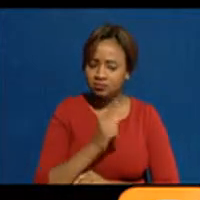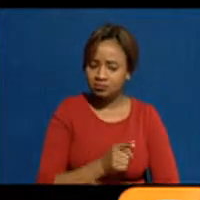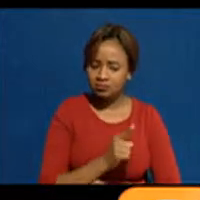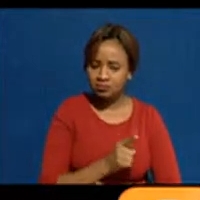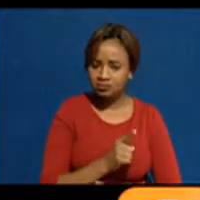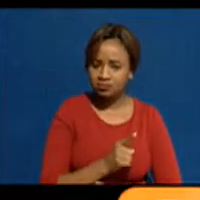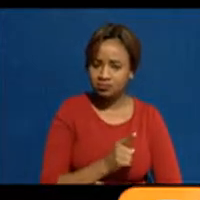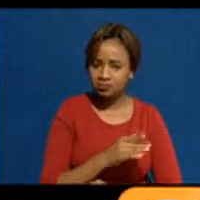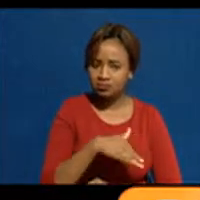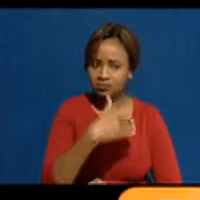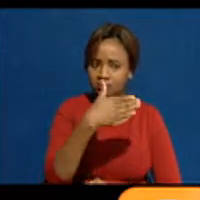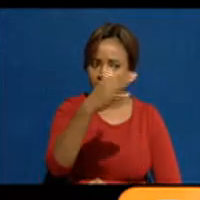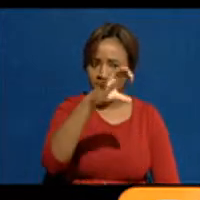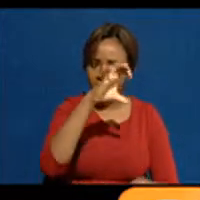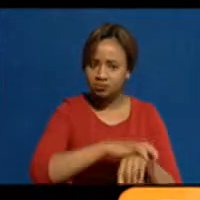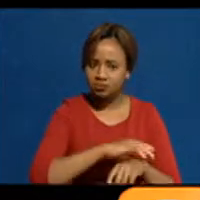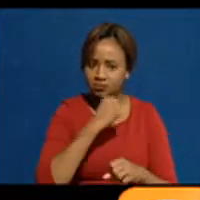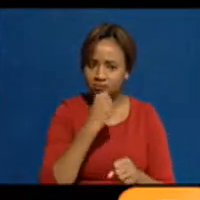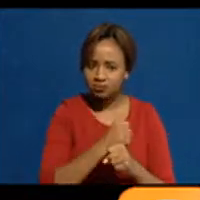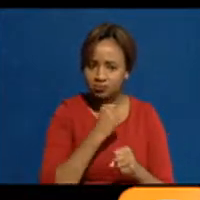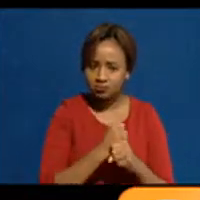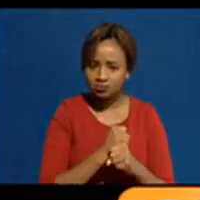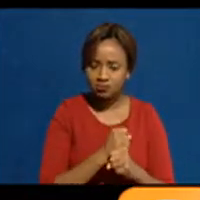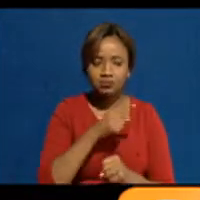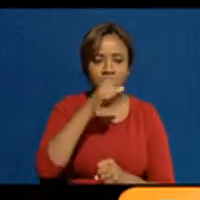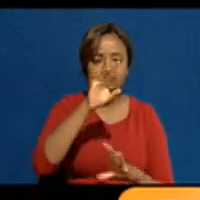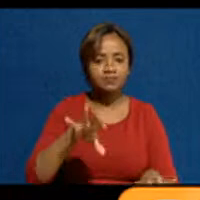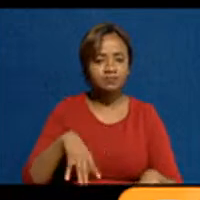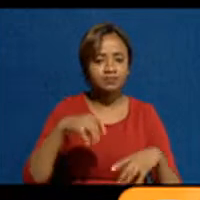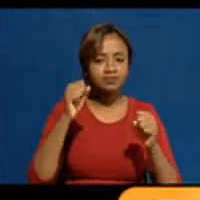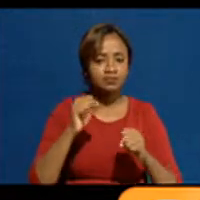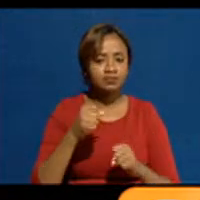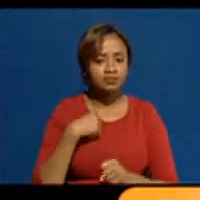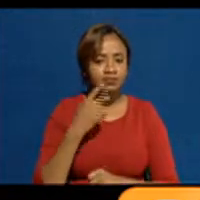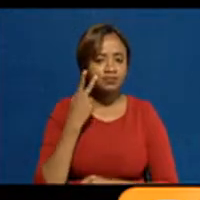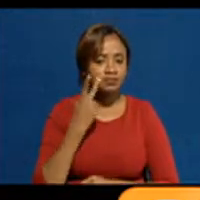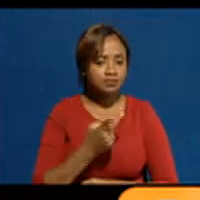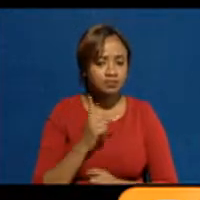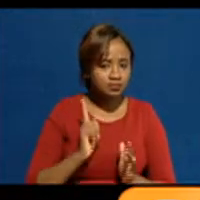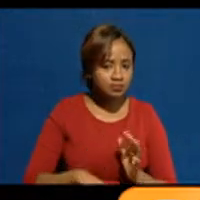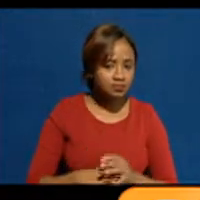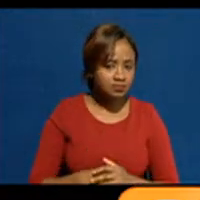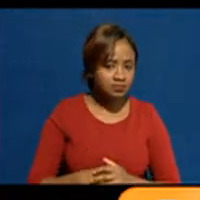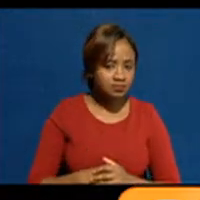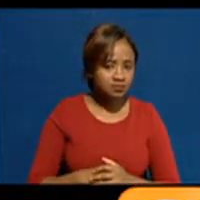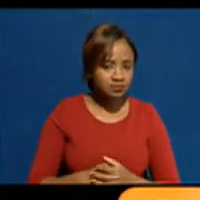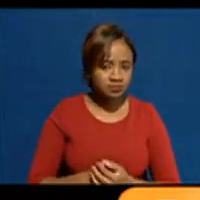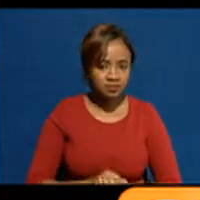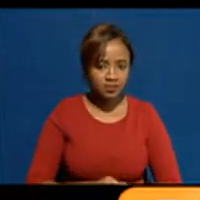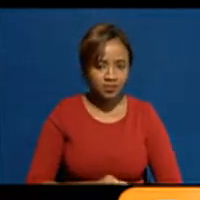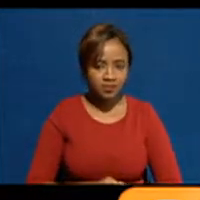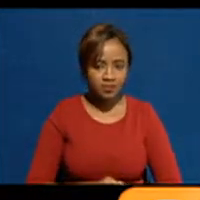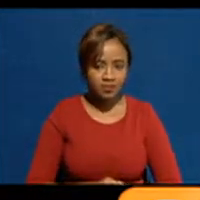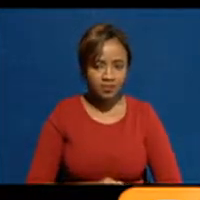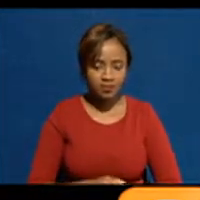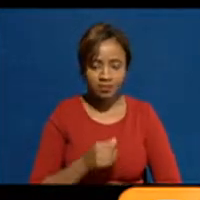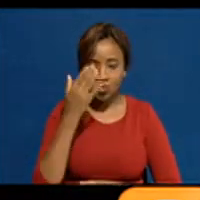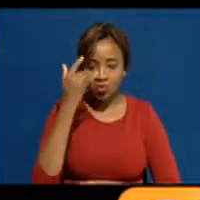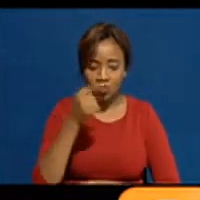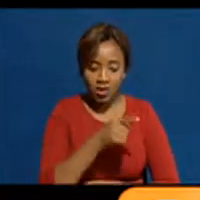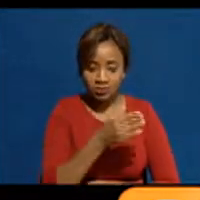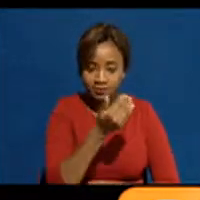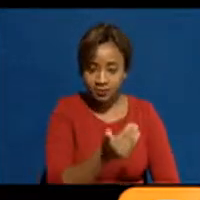become employed, this employer, what exactly would he be looking at? Because I am looking at a child